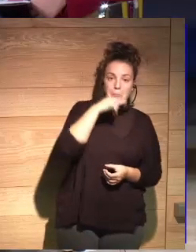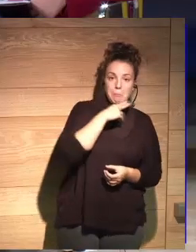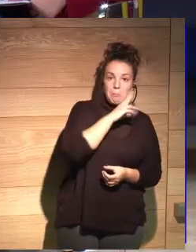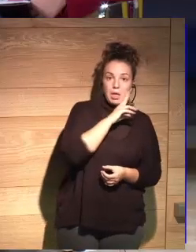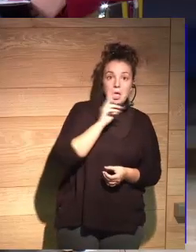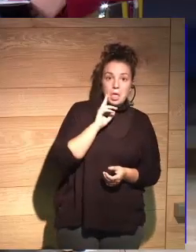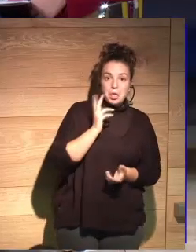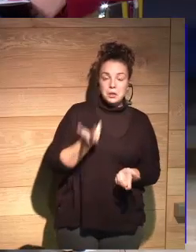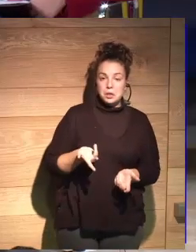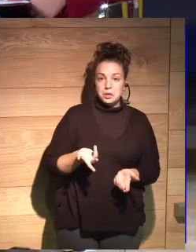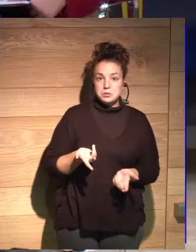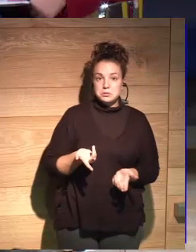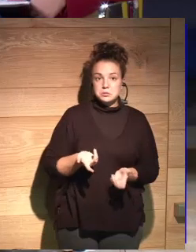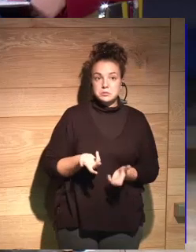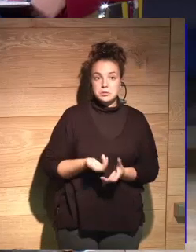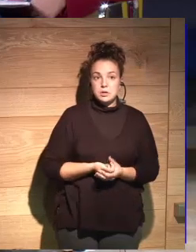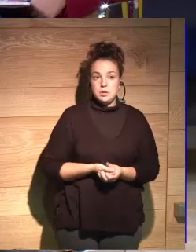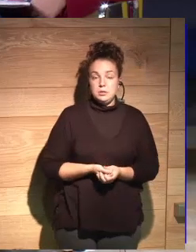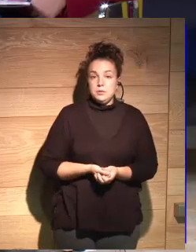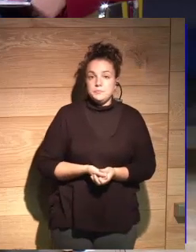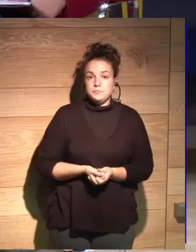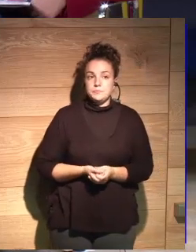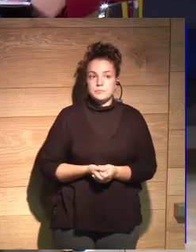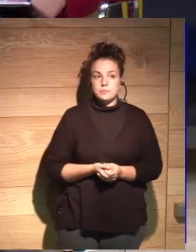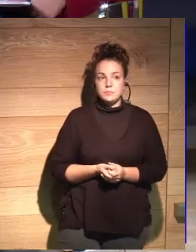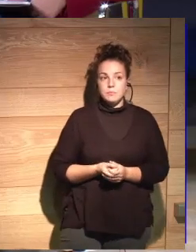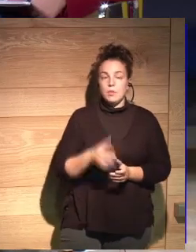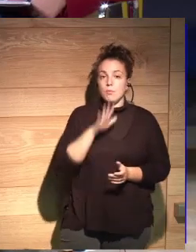Well, I don't think parents will have a great knowledge about genetics.